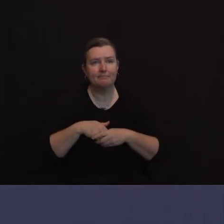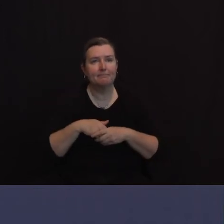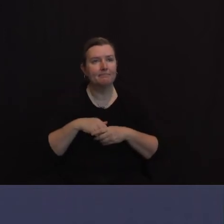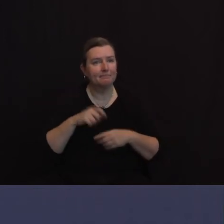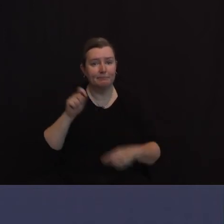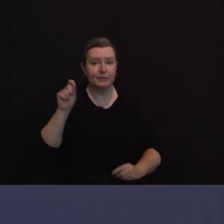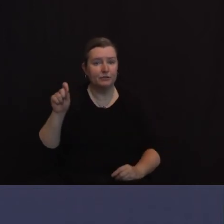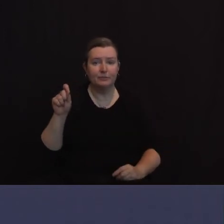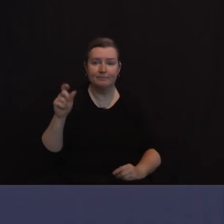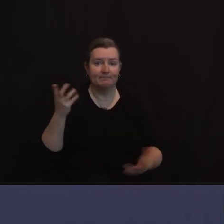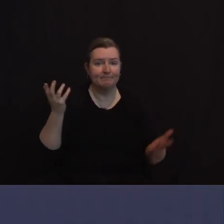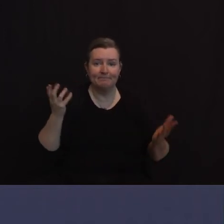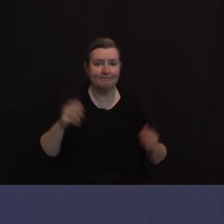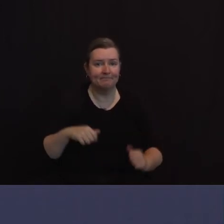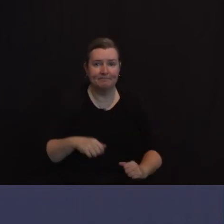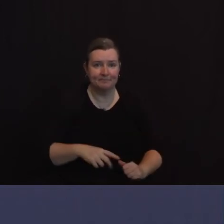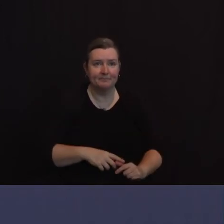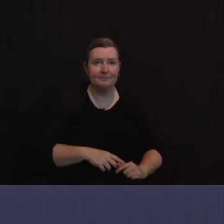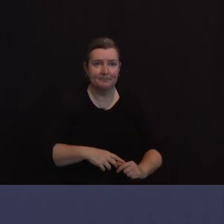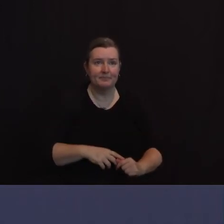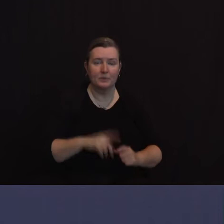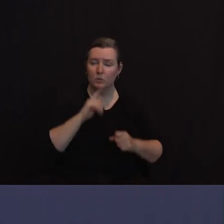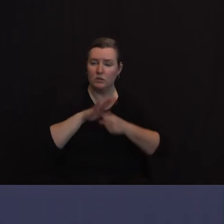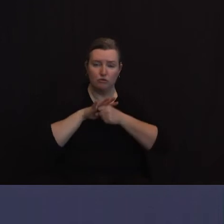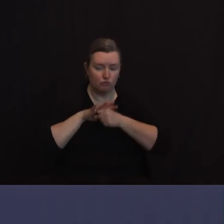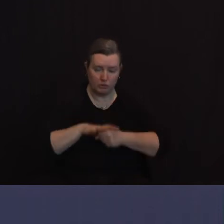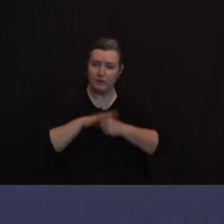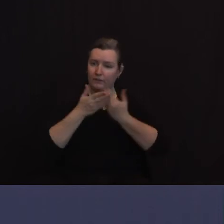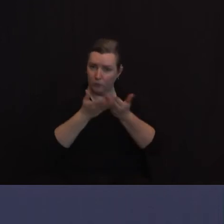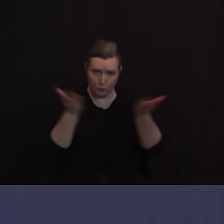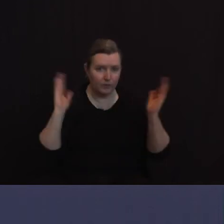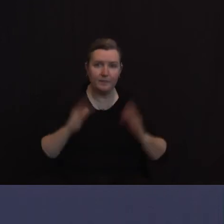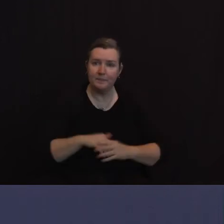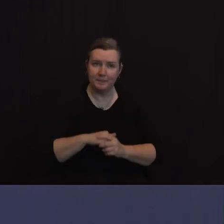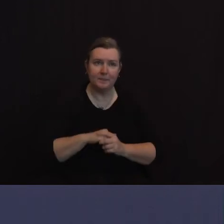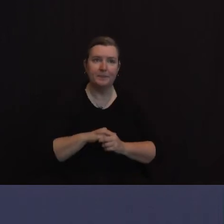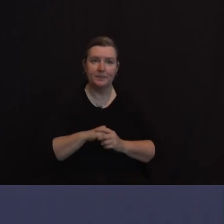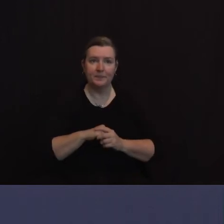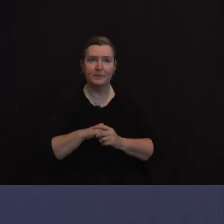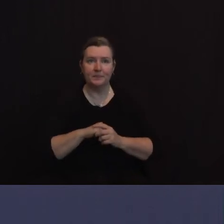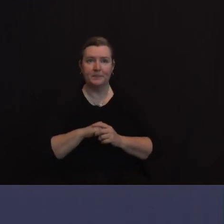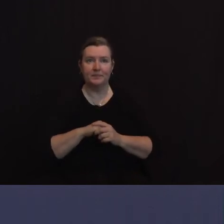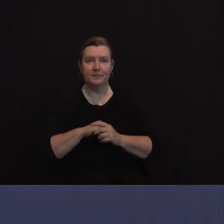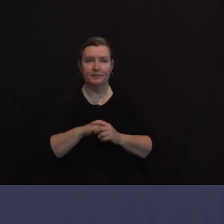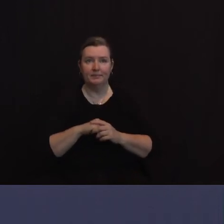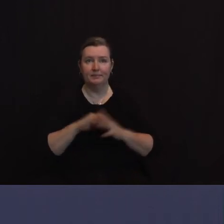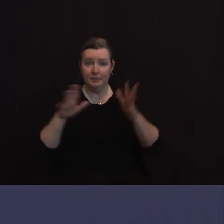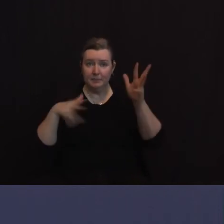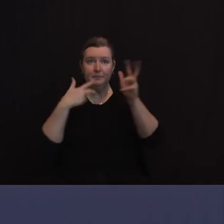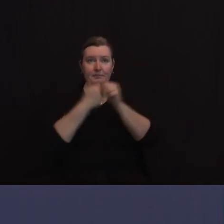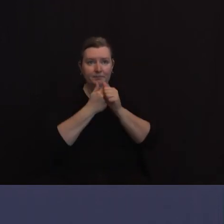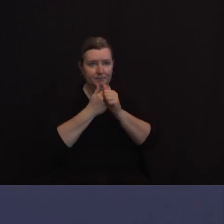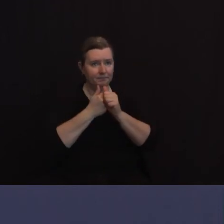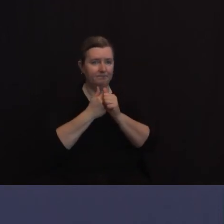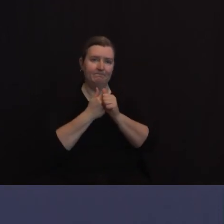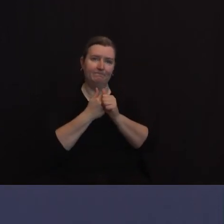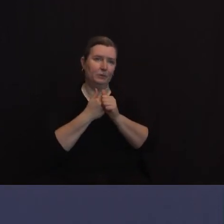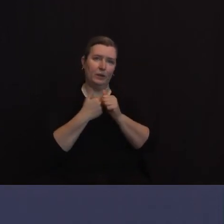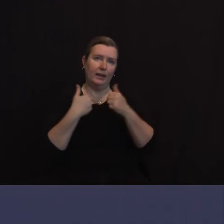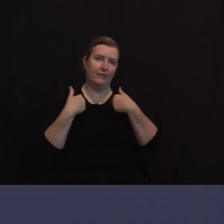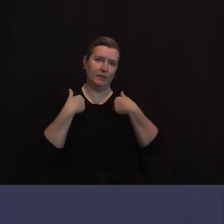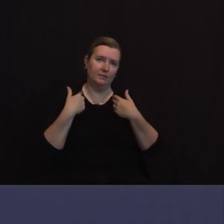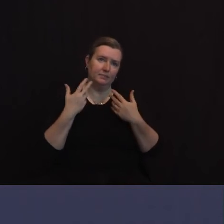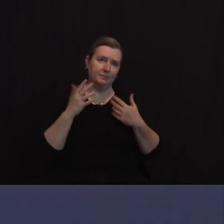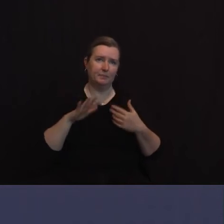the schools, but it remains somewhat over 3/4 of either the districts or